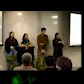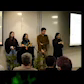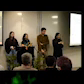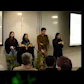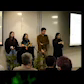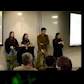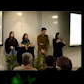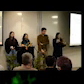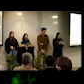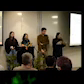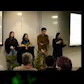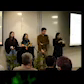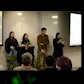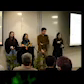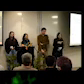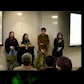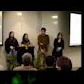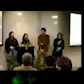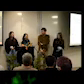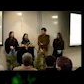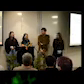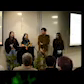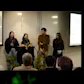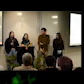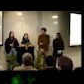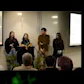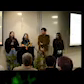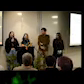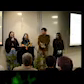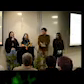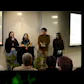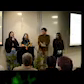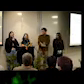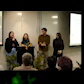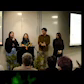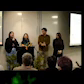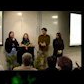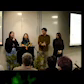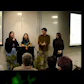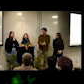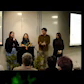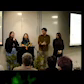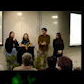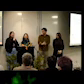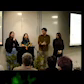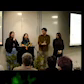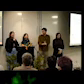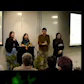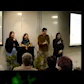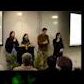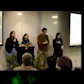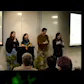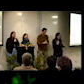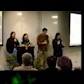or is it related because of the medication? I'm not entirely sure any of us are qualified to